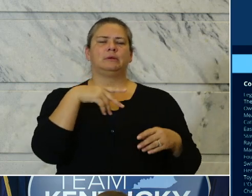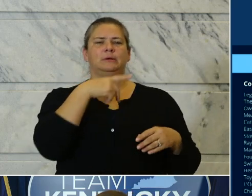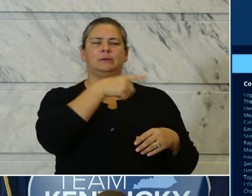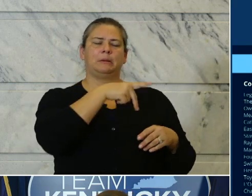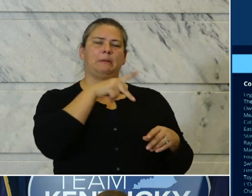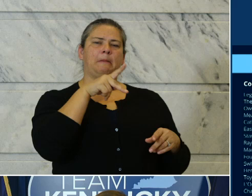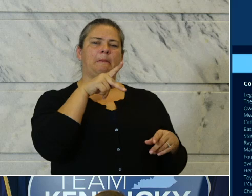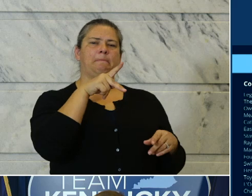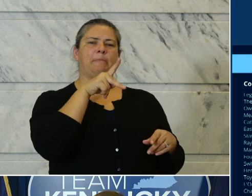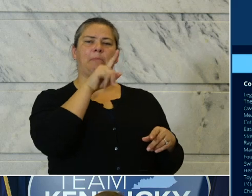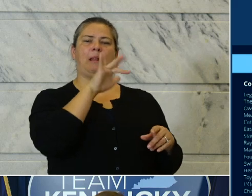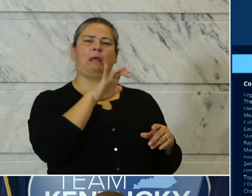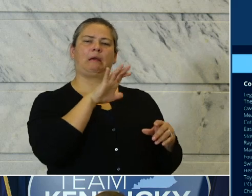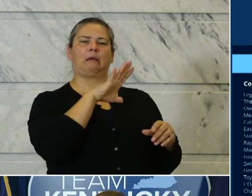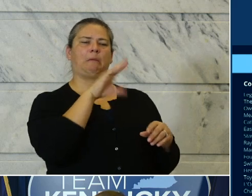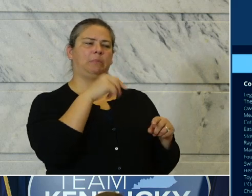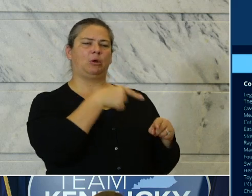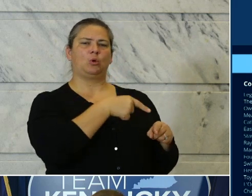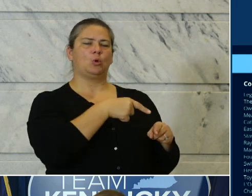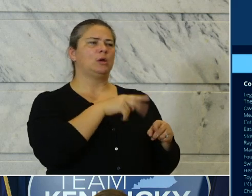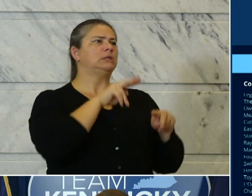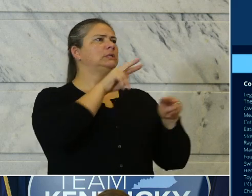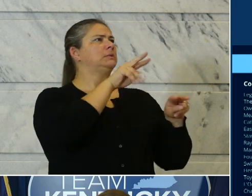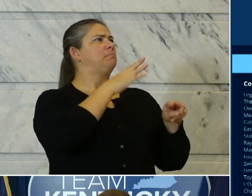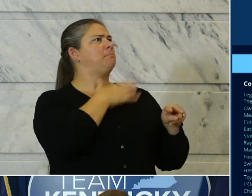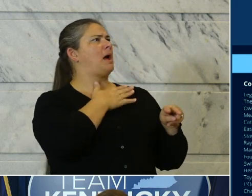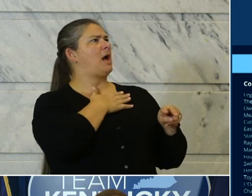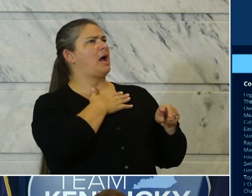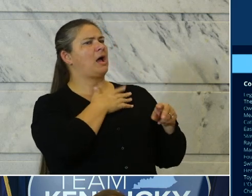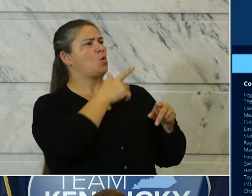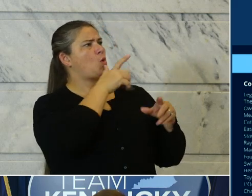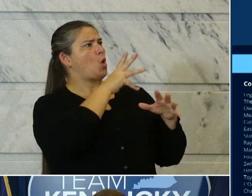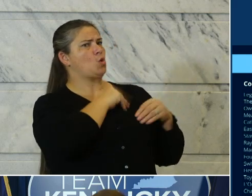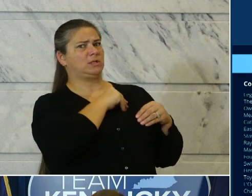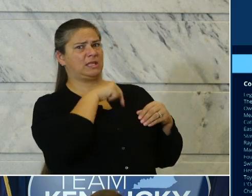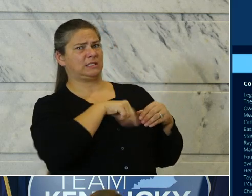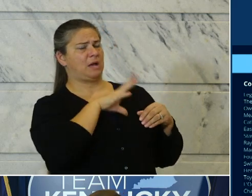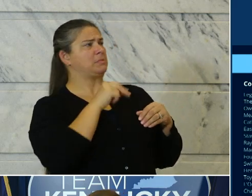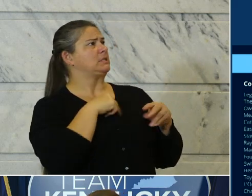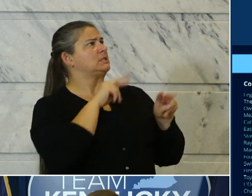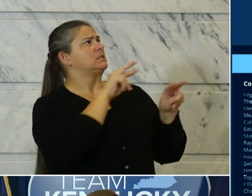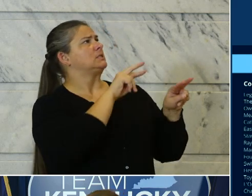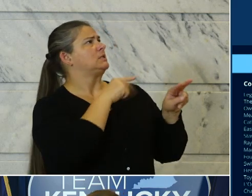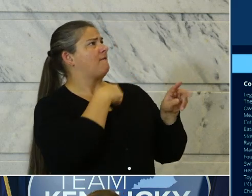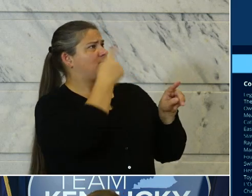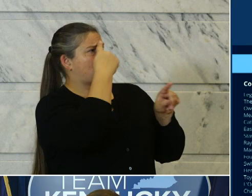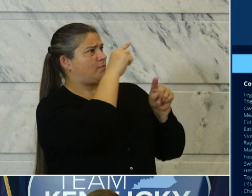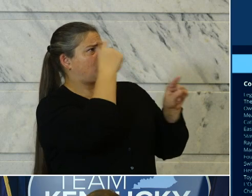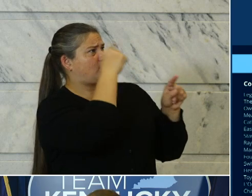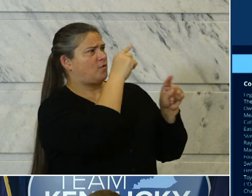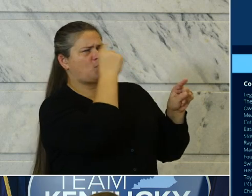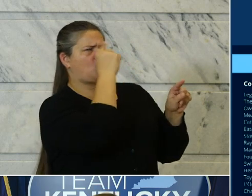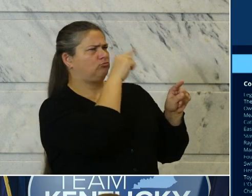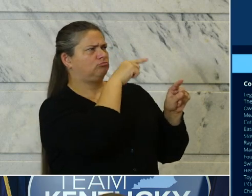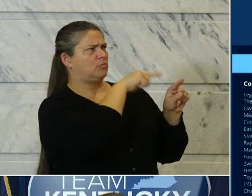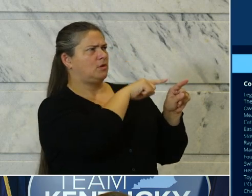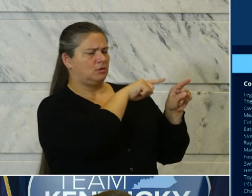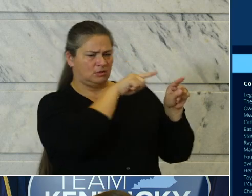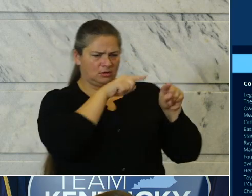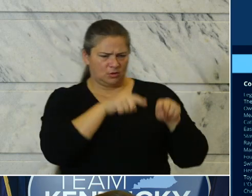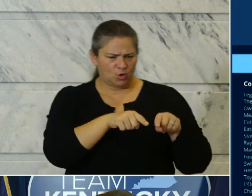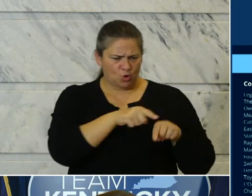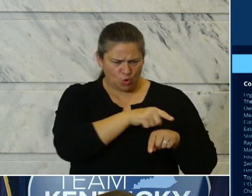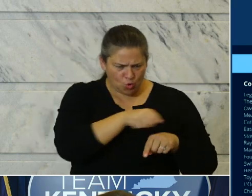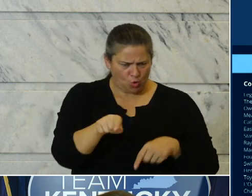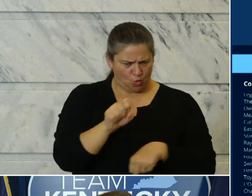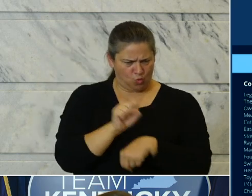are who you should answer to and who you should value. It's also everybody that helped make that enterprise great. So thank you